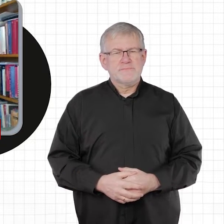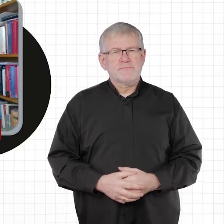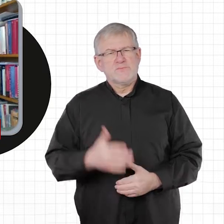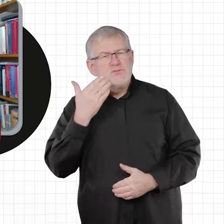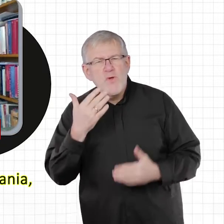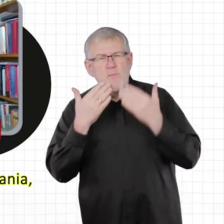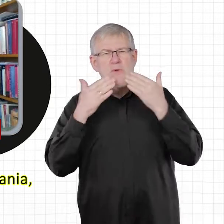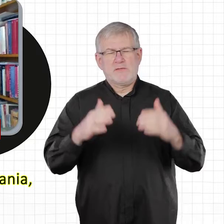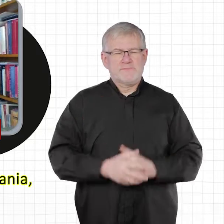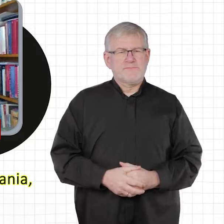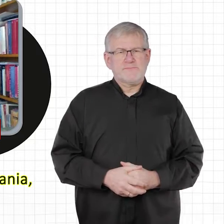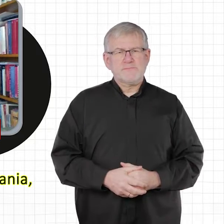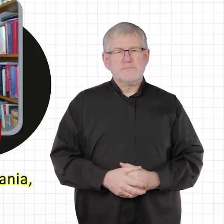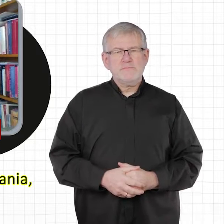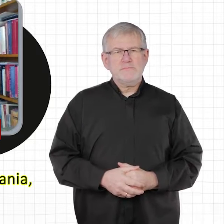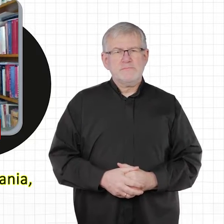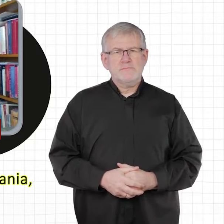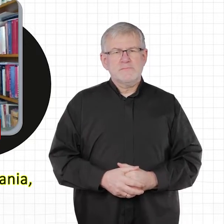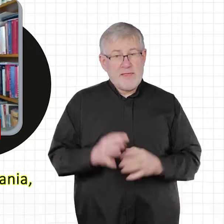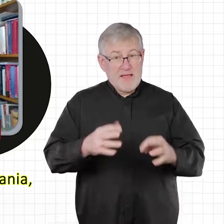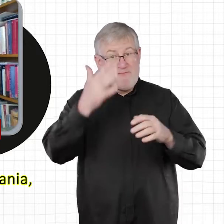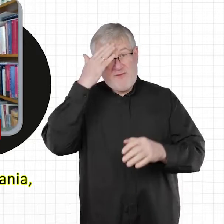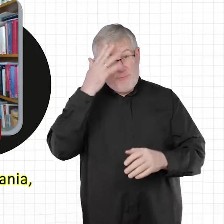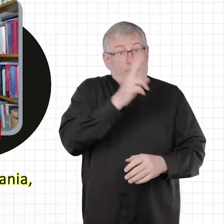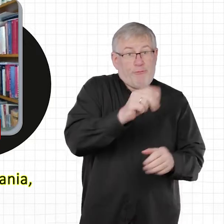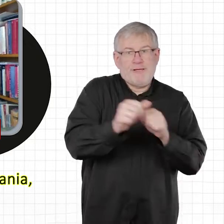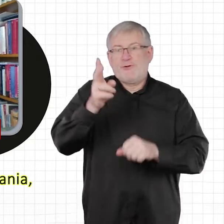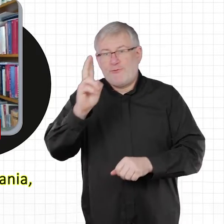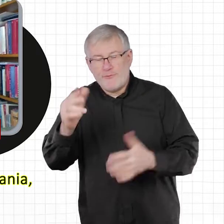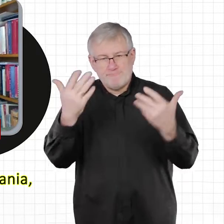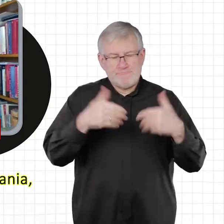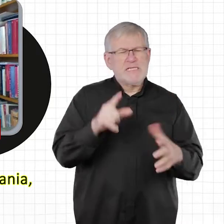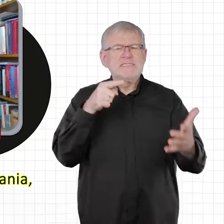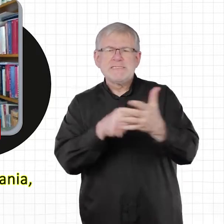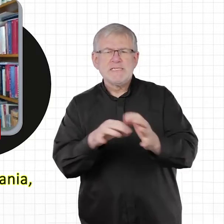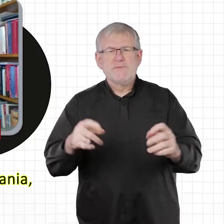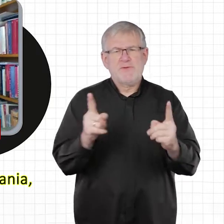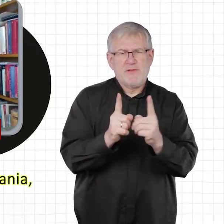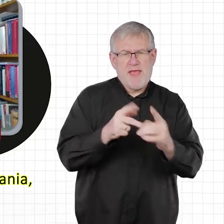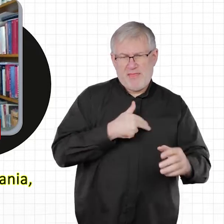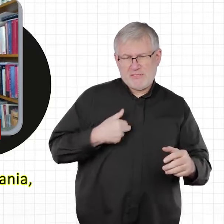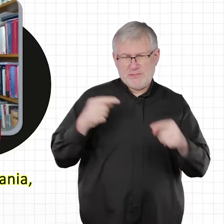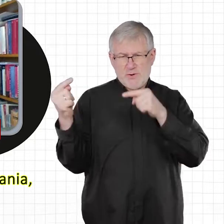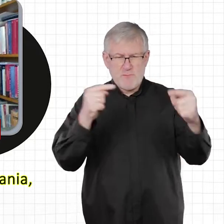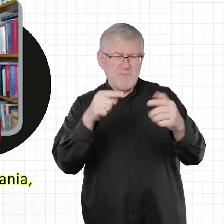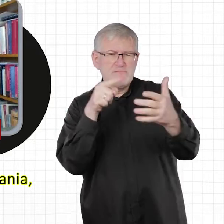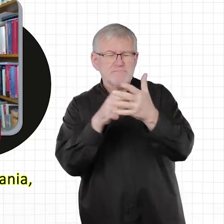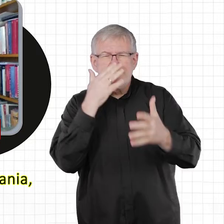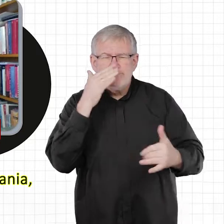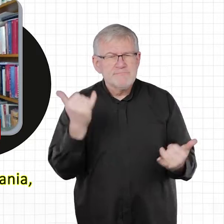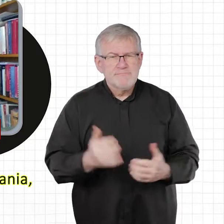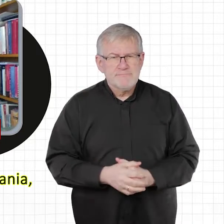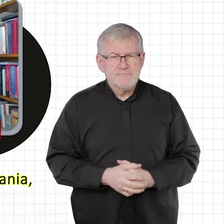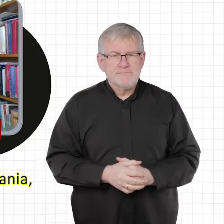Thank you very much. So basically, we and our audience know who we are,